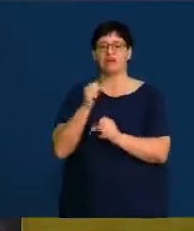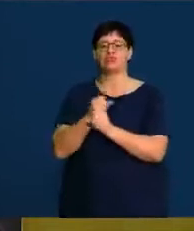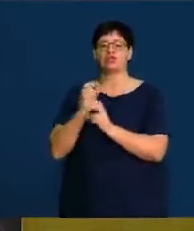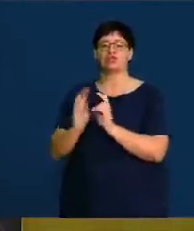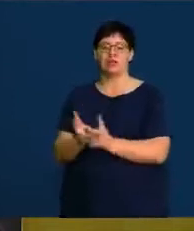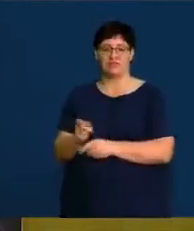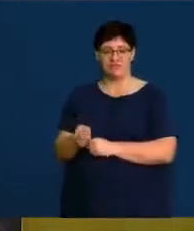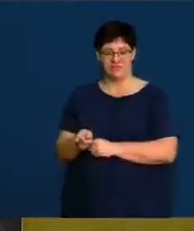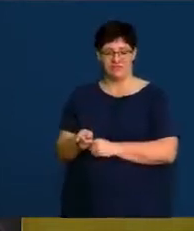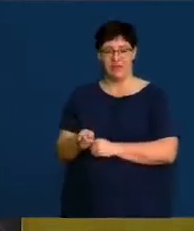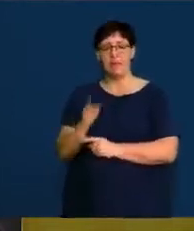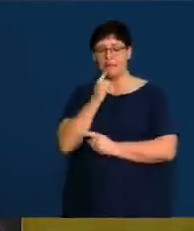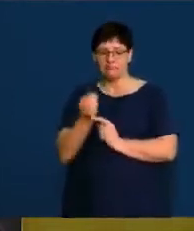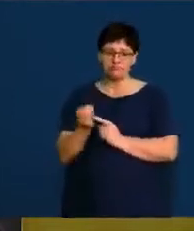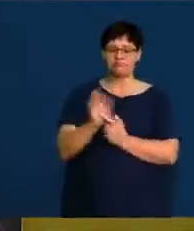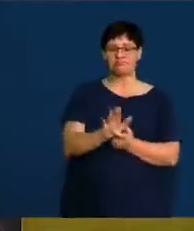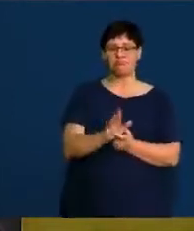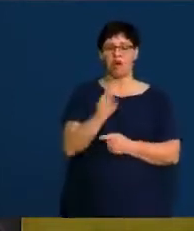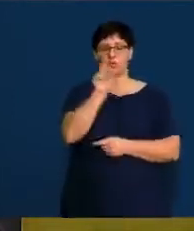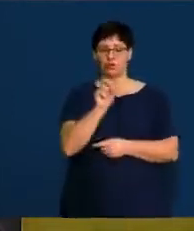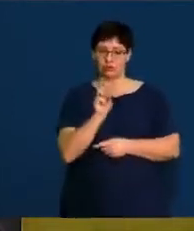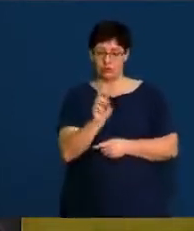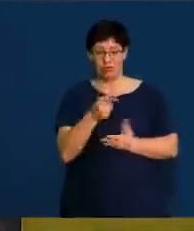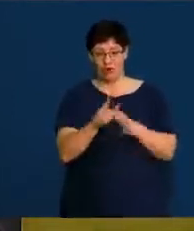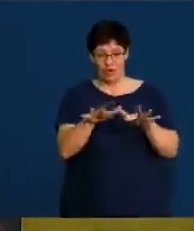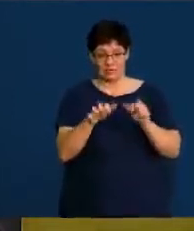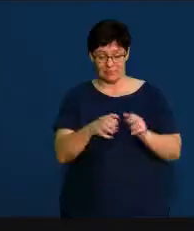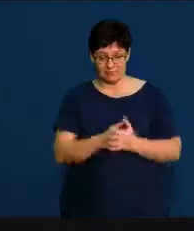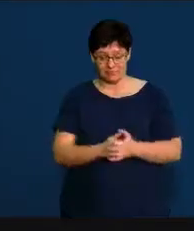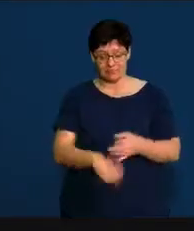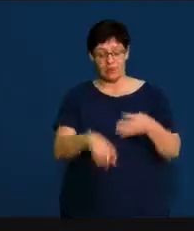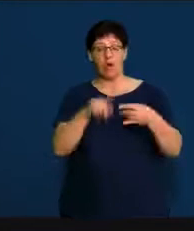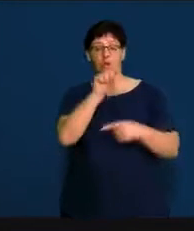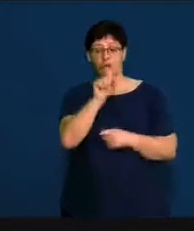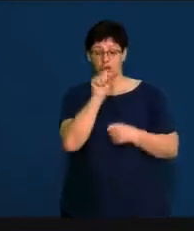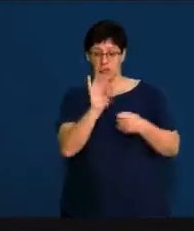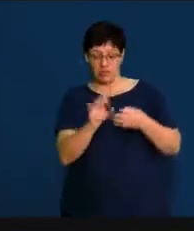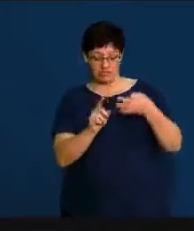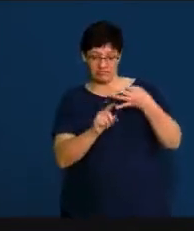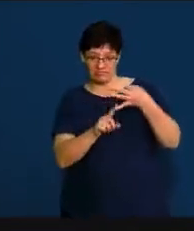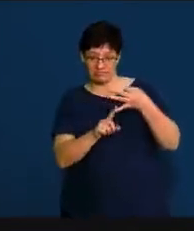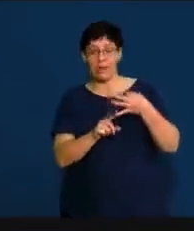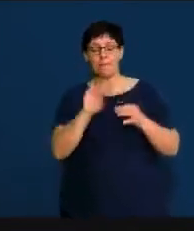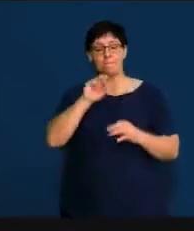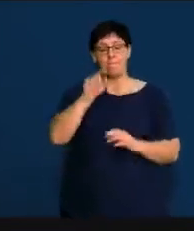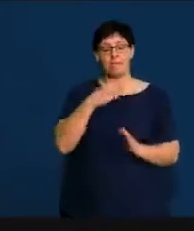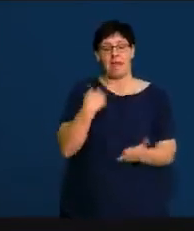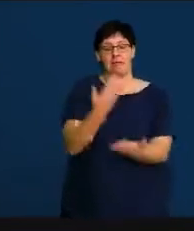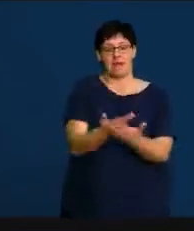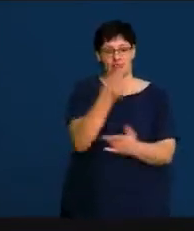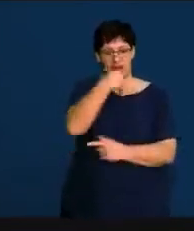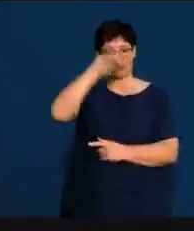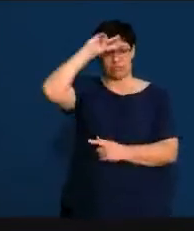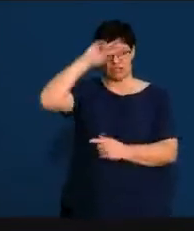12 and posed as question 2 for this examination. Question 3, map application and